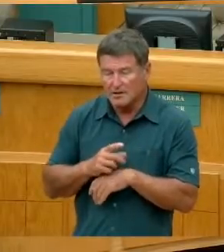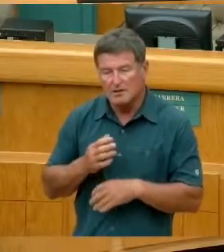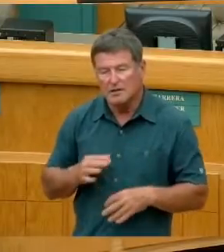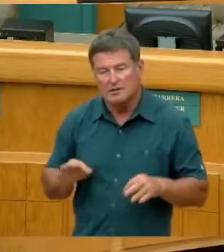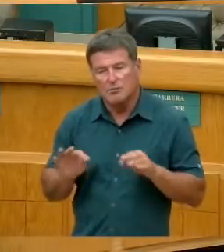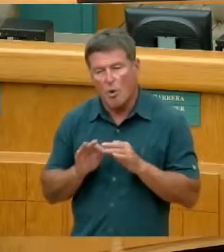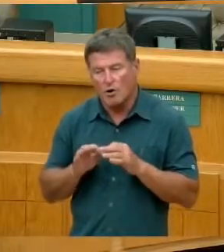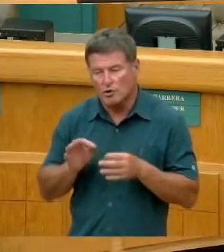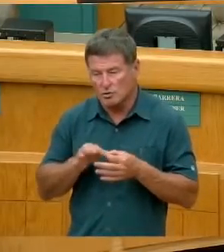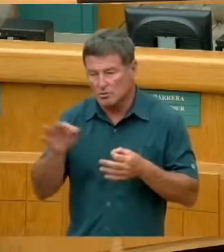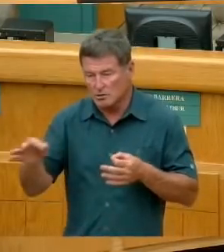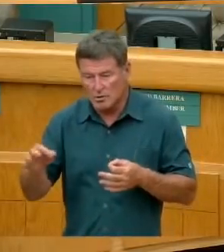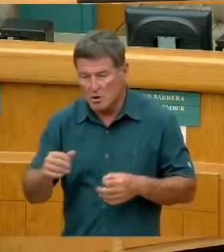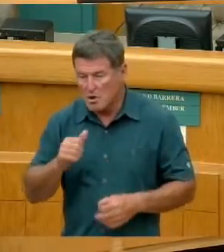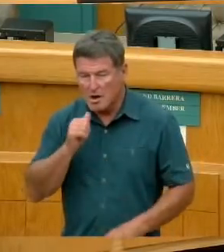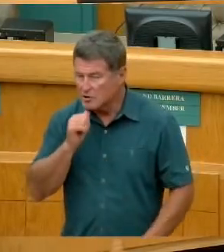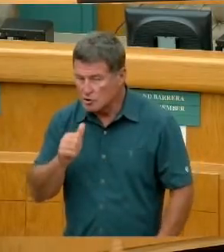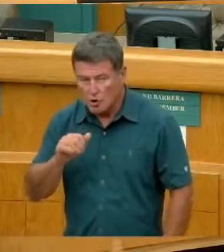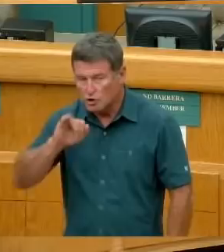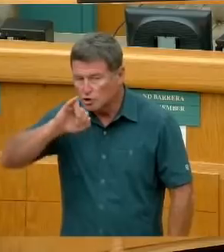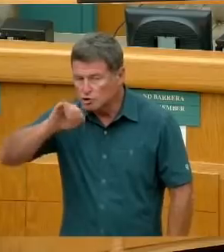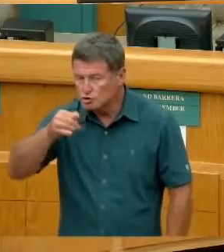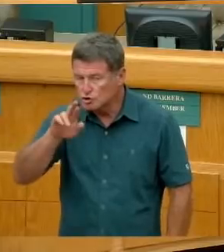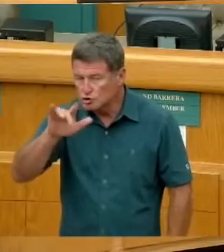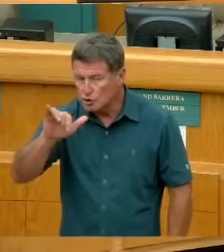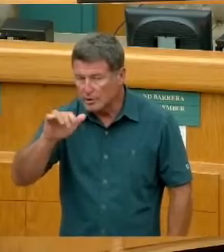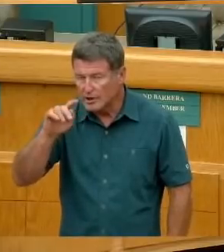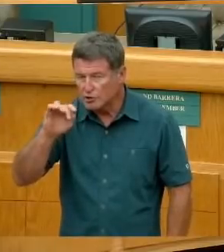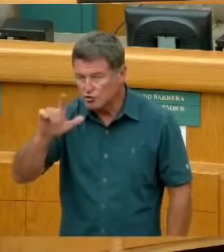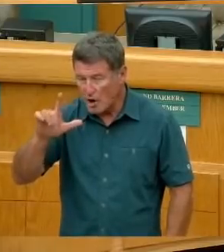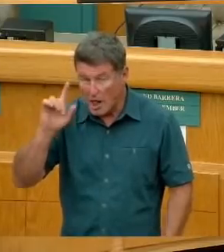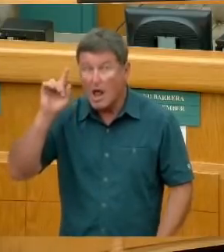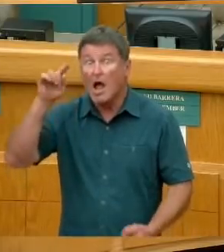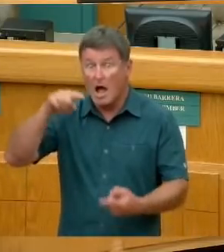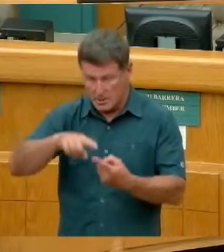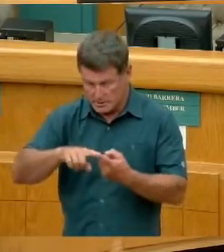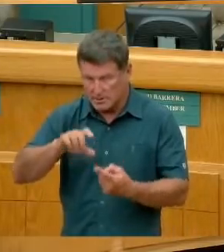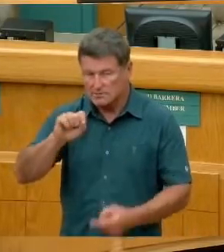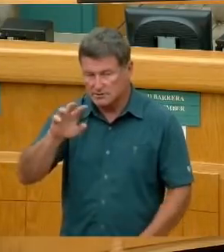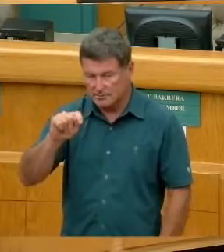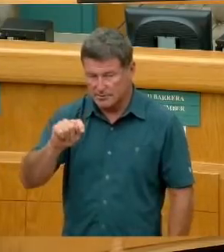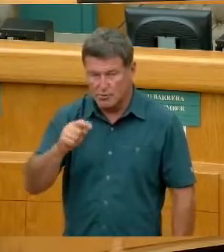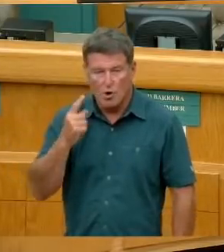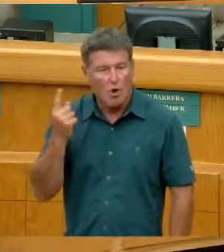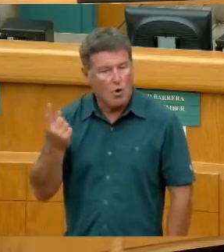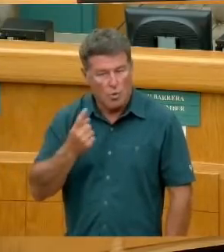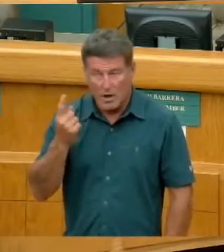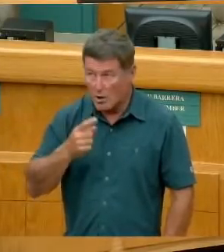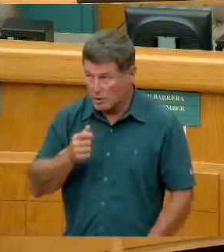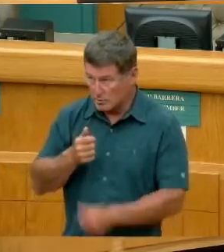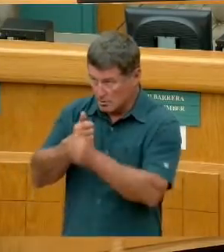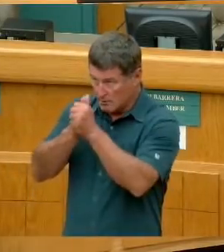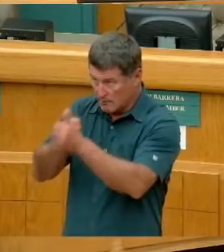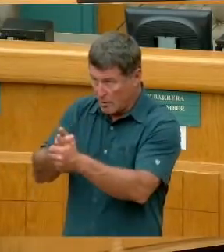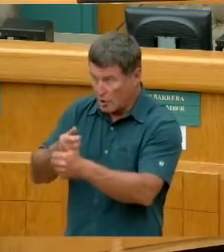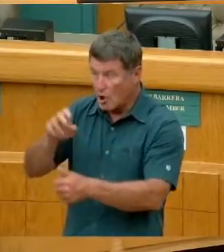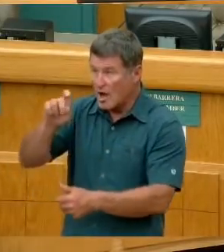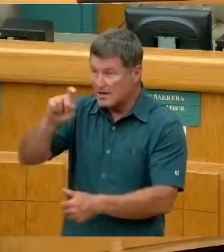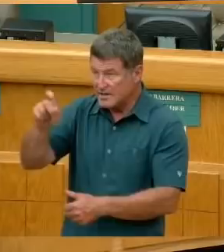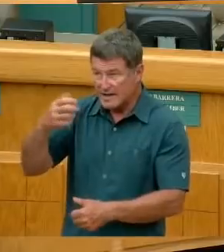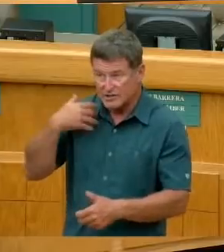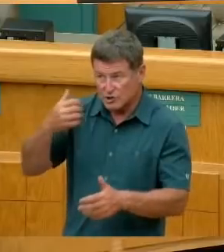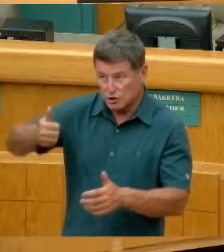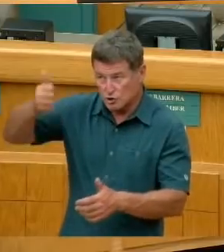our situation here. So don't look for jury trials until September at this point. And we always take our